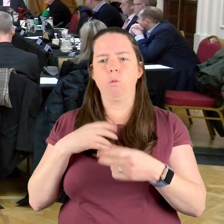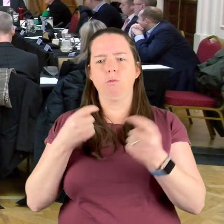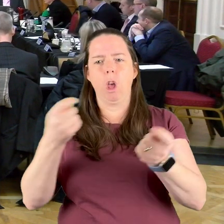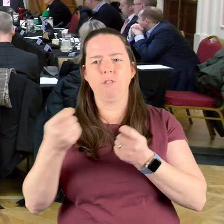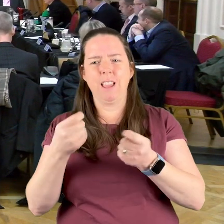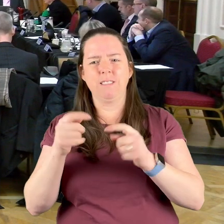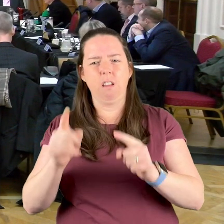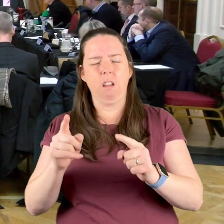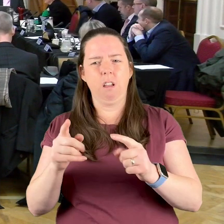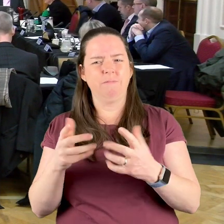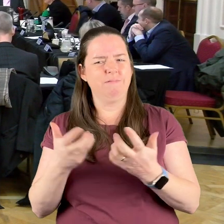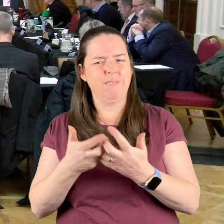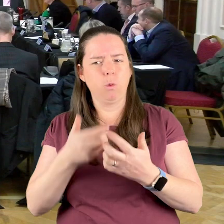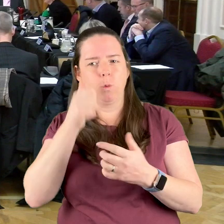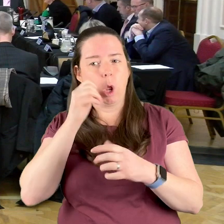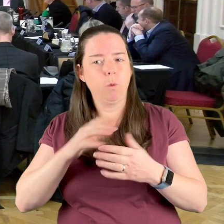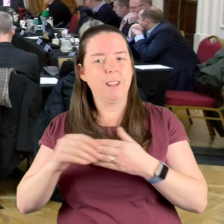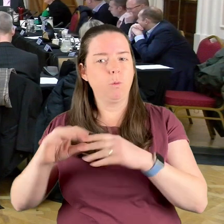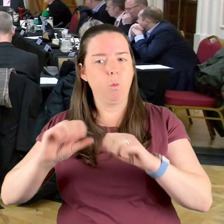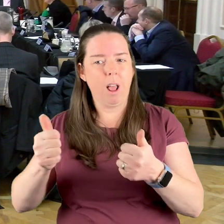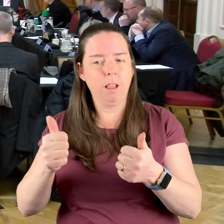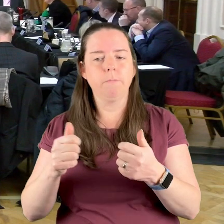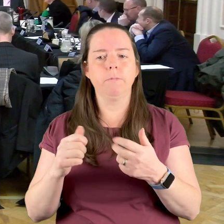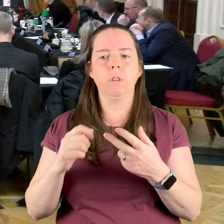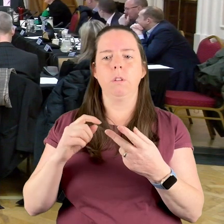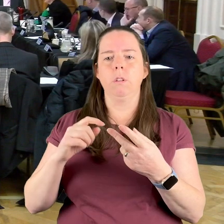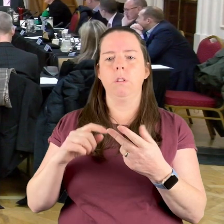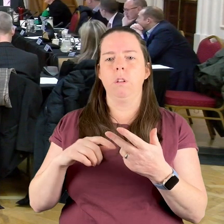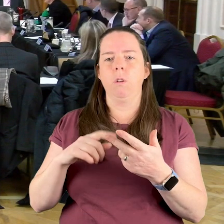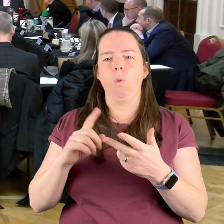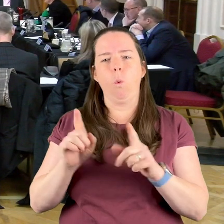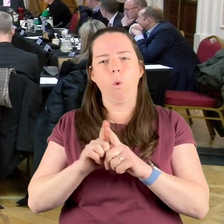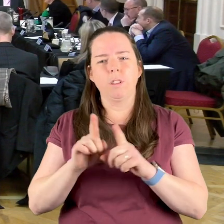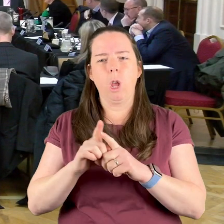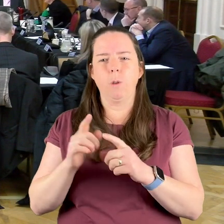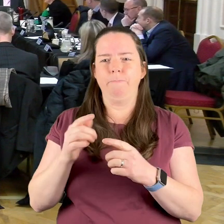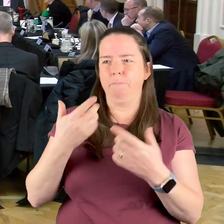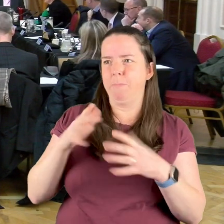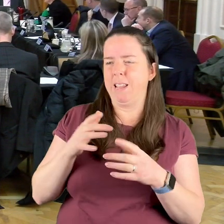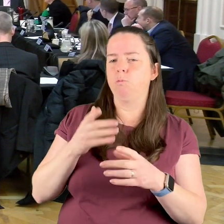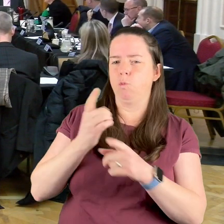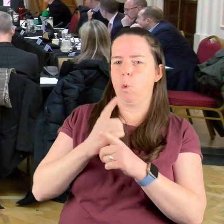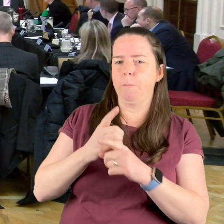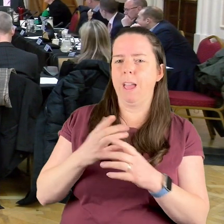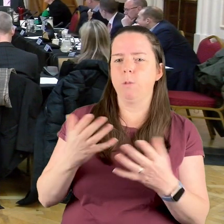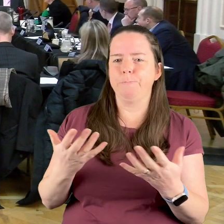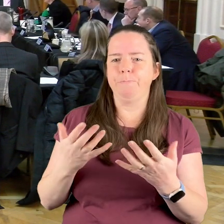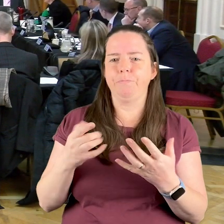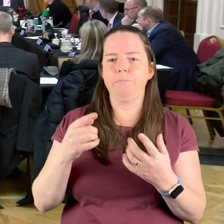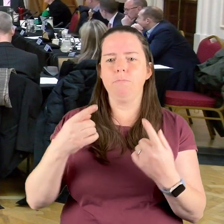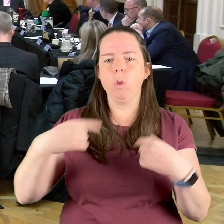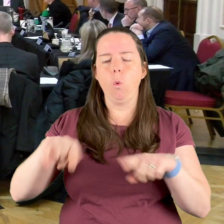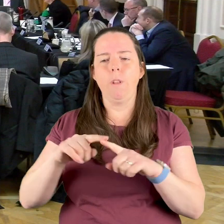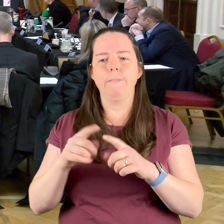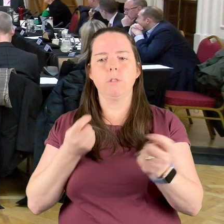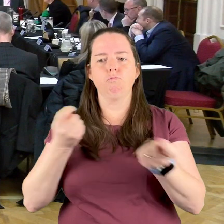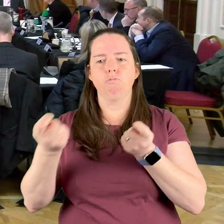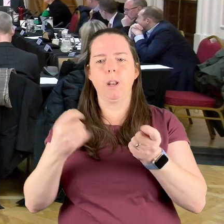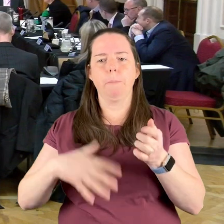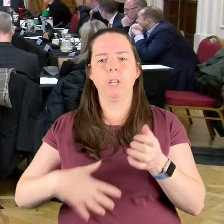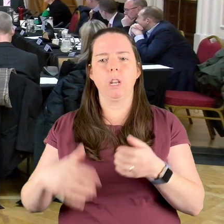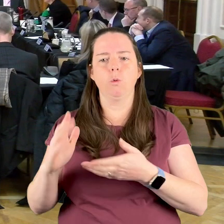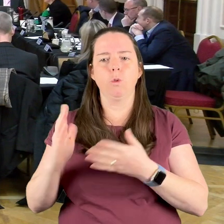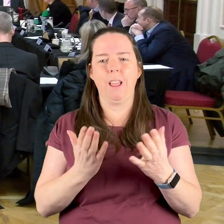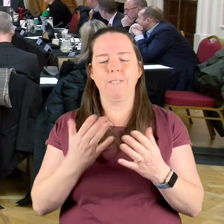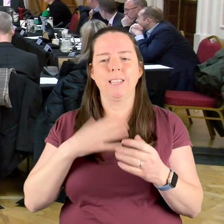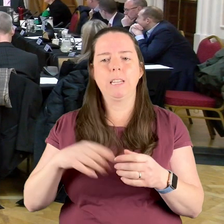clinical director for ONG. And thirdly, there is that wider beat piece that got touched on, but I think all of us